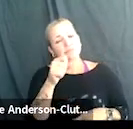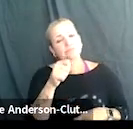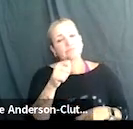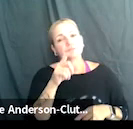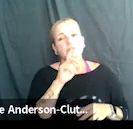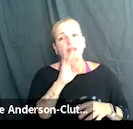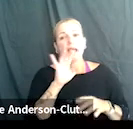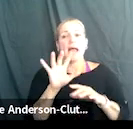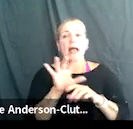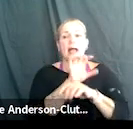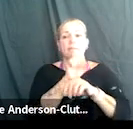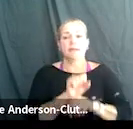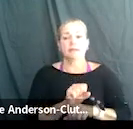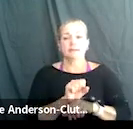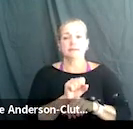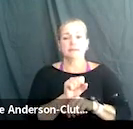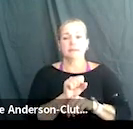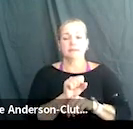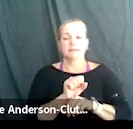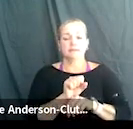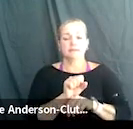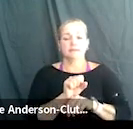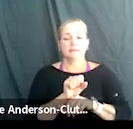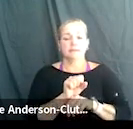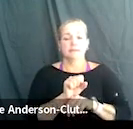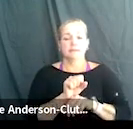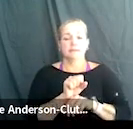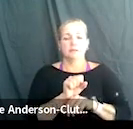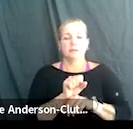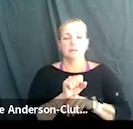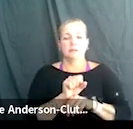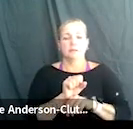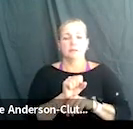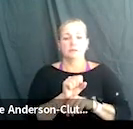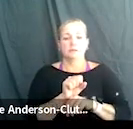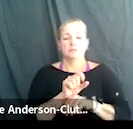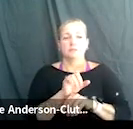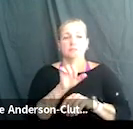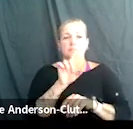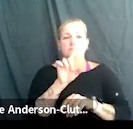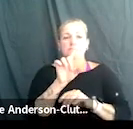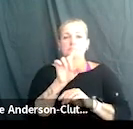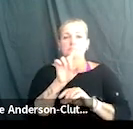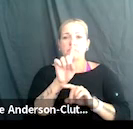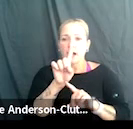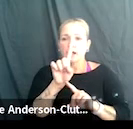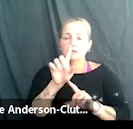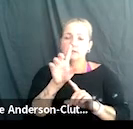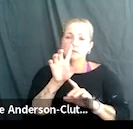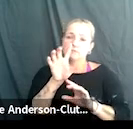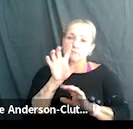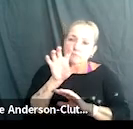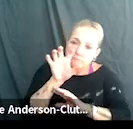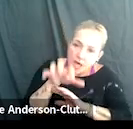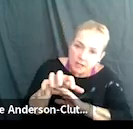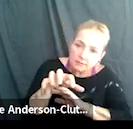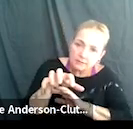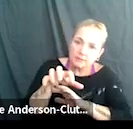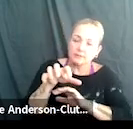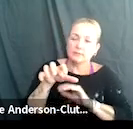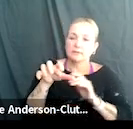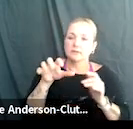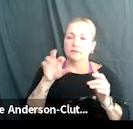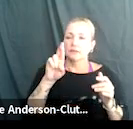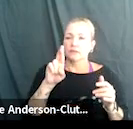what you do. I think ritual means a higher level of intensity than habitual, than usual, which is pretty much the same in English.